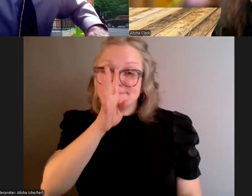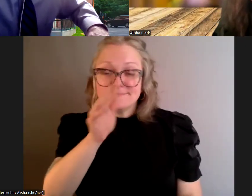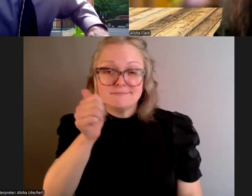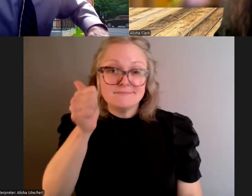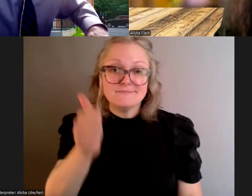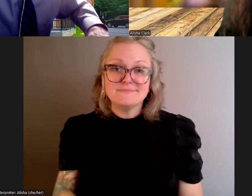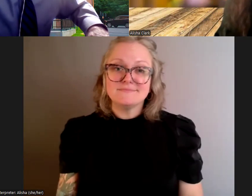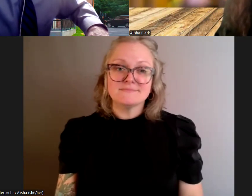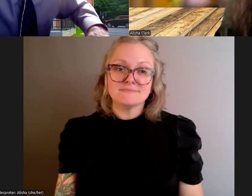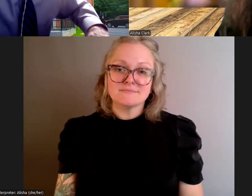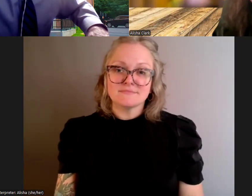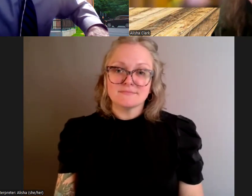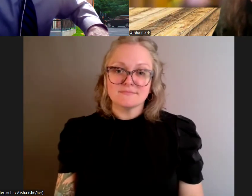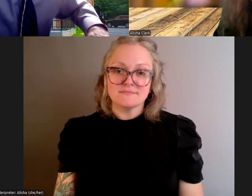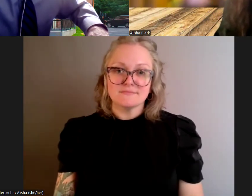question.